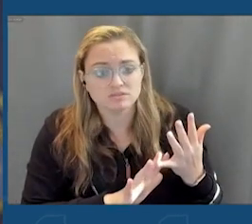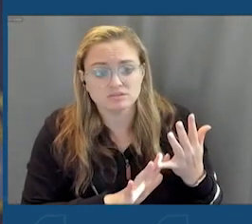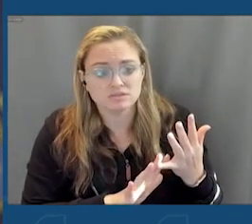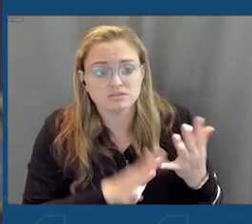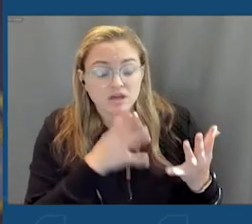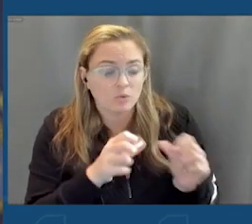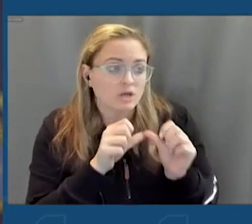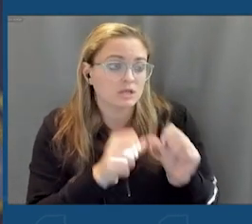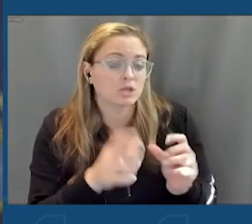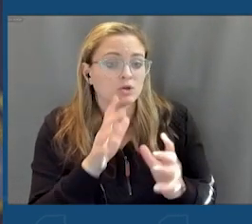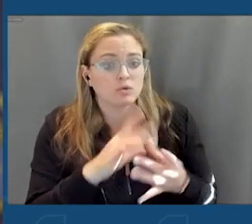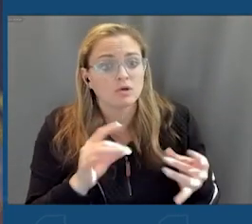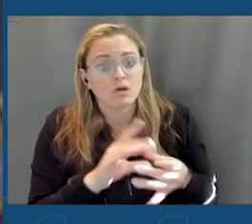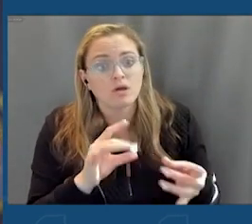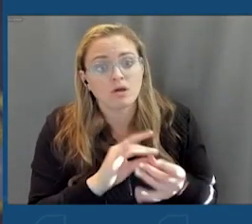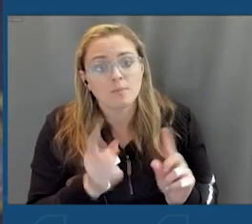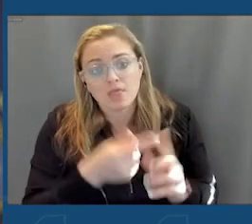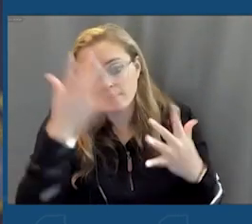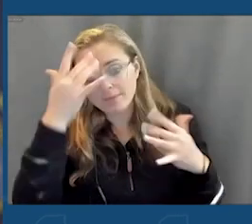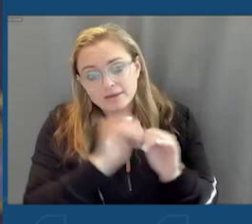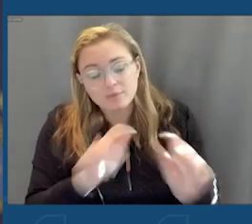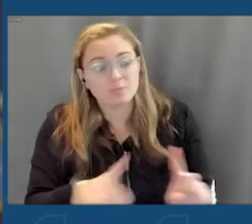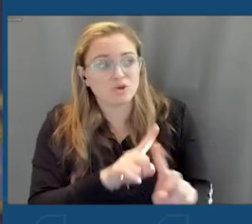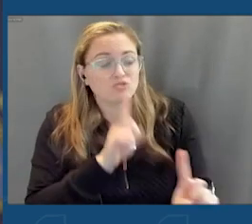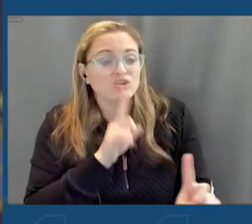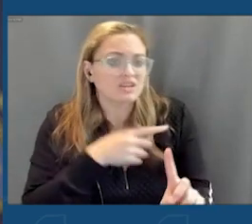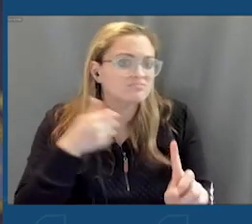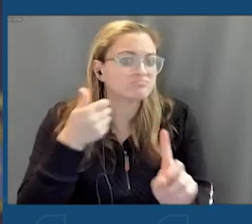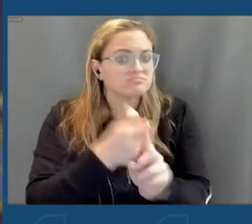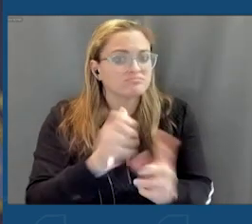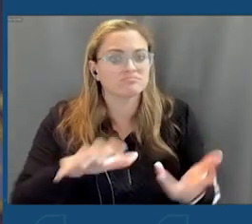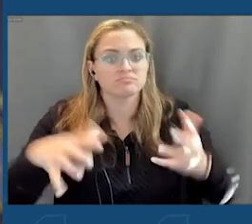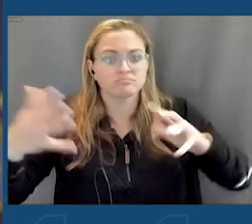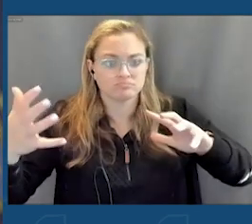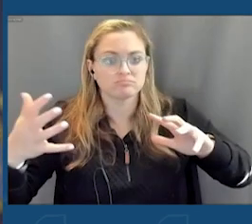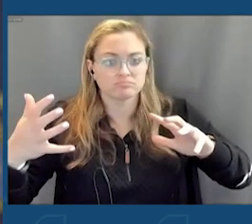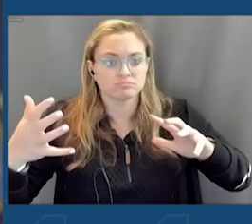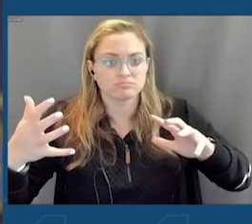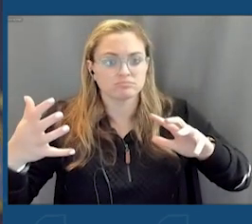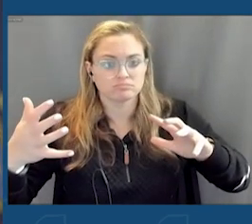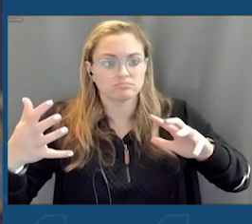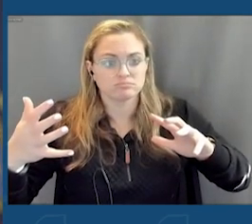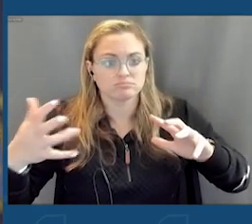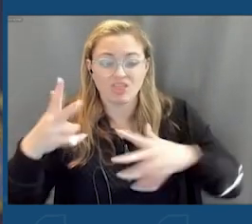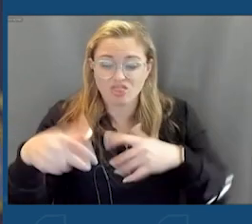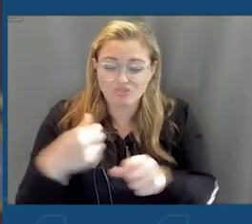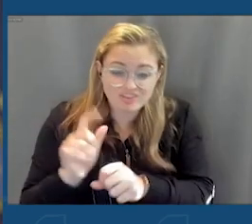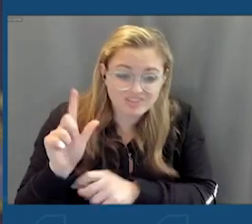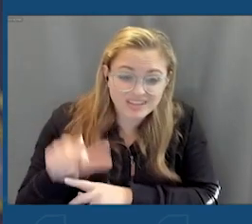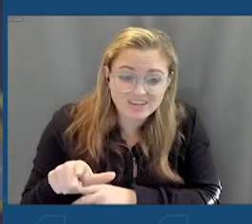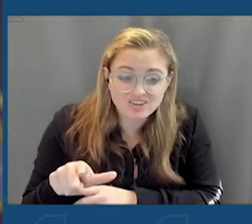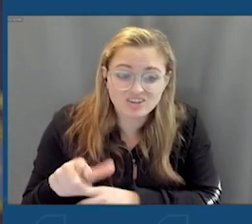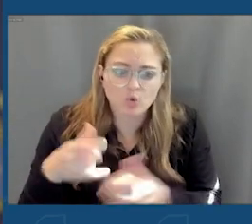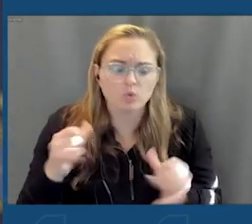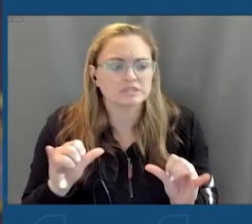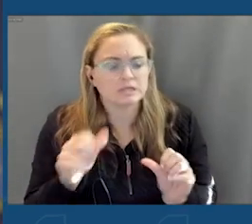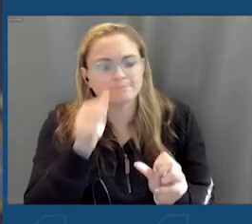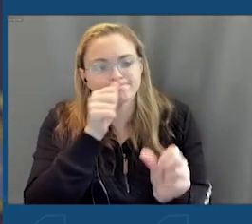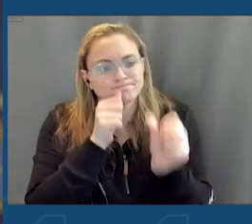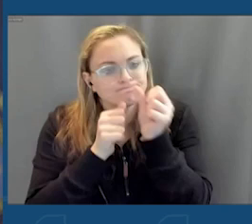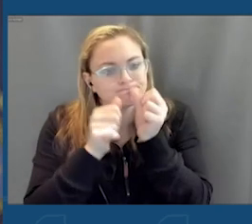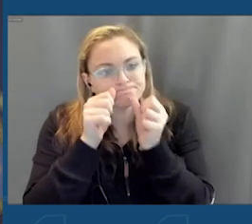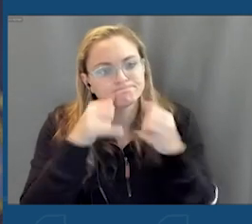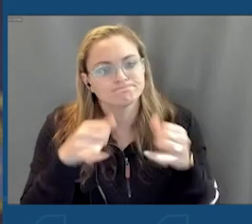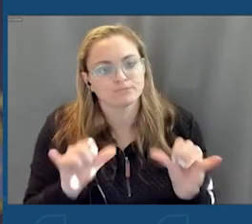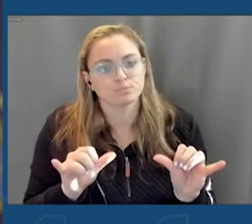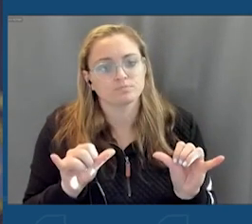keep repeating the pandemic word, but it really did create upheaval that literally 3 years later we're still dealing with. And